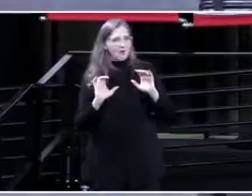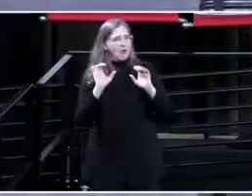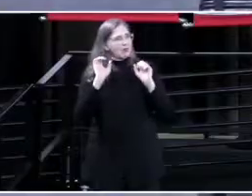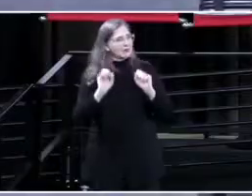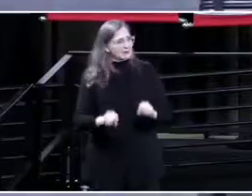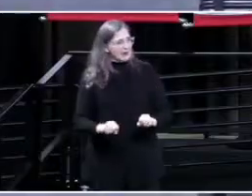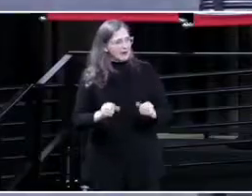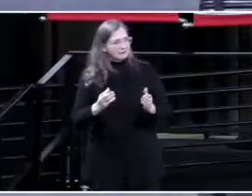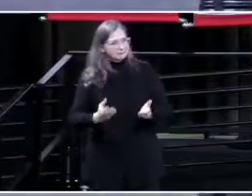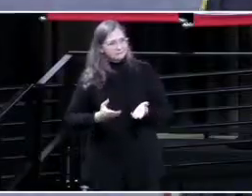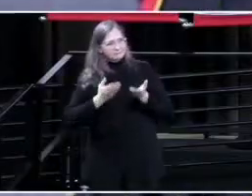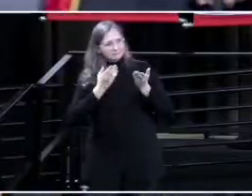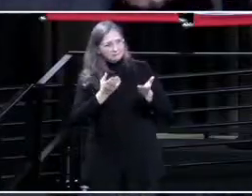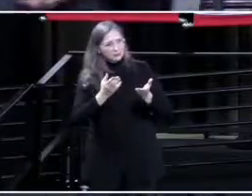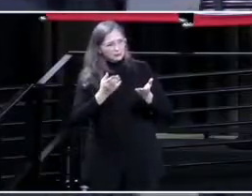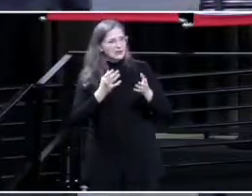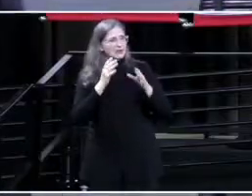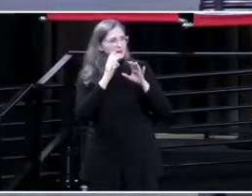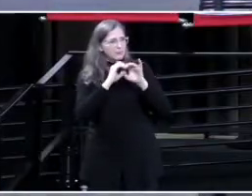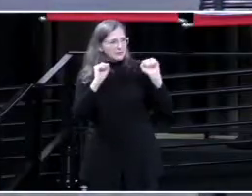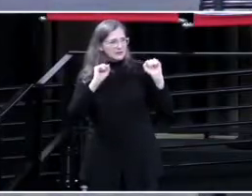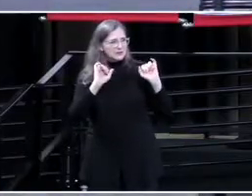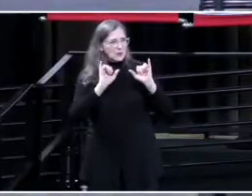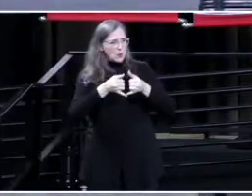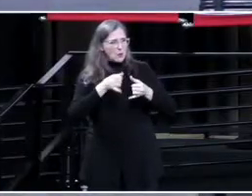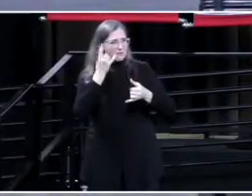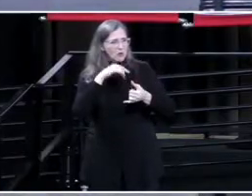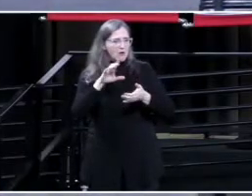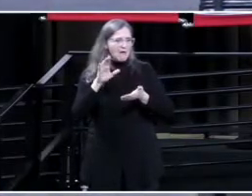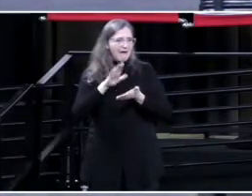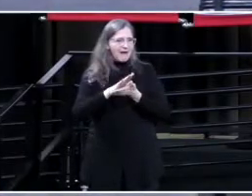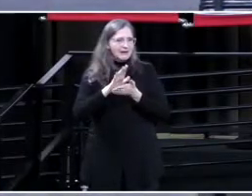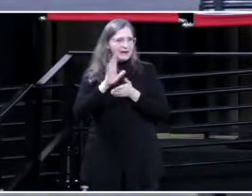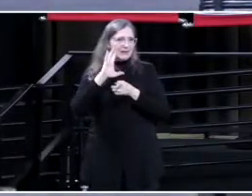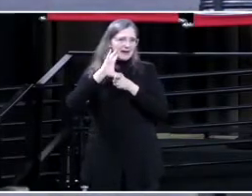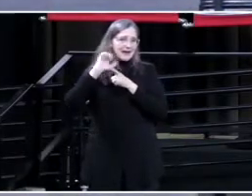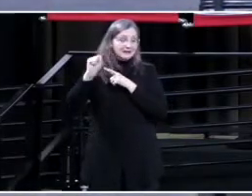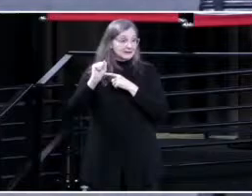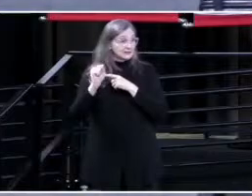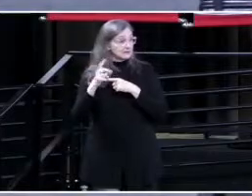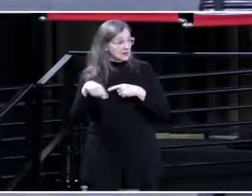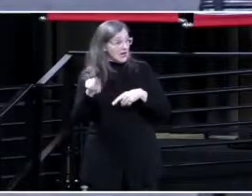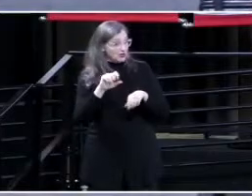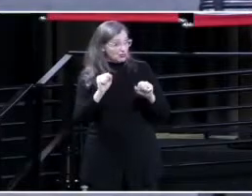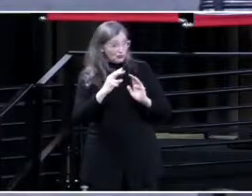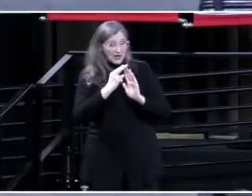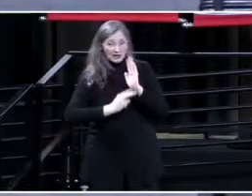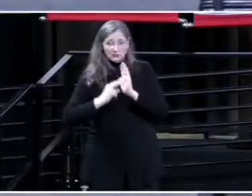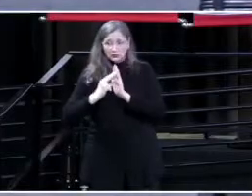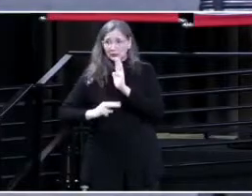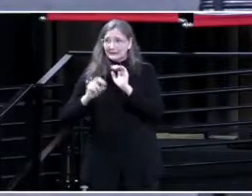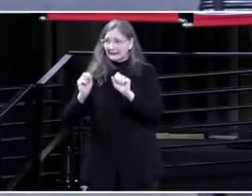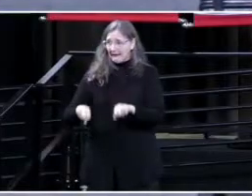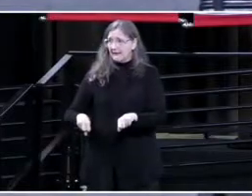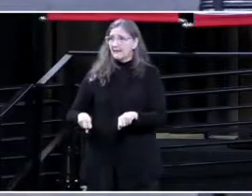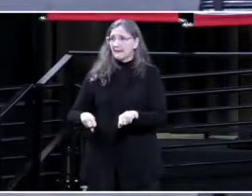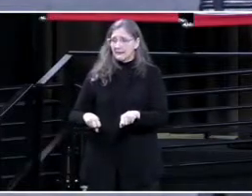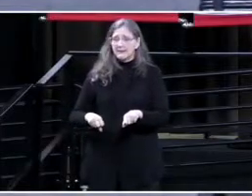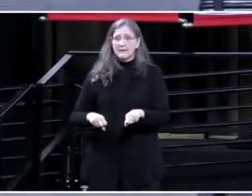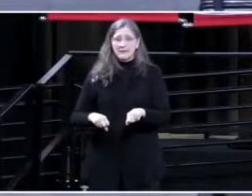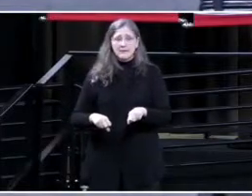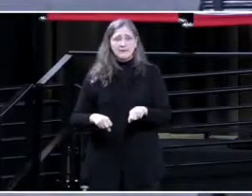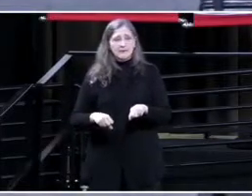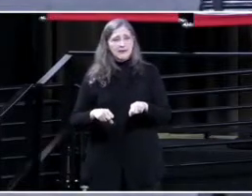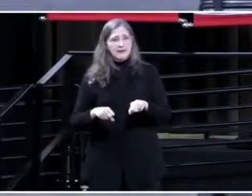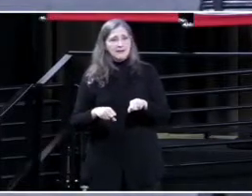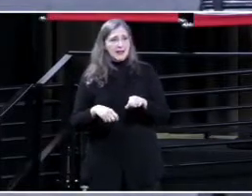with the President's Award for Academic Excellence. And audience members, you can read about our winners' accomplishments in